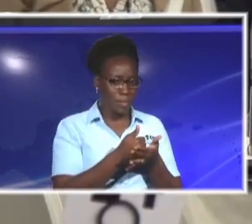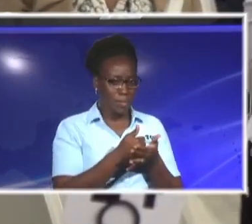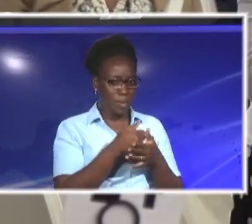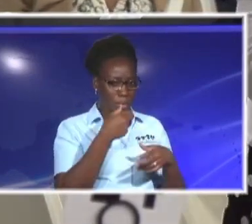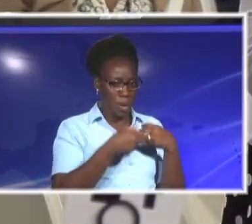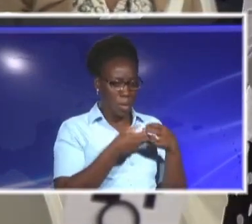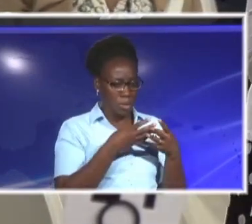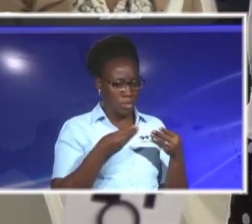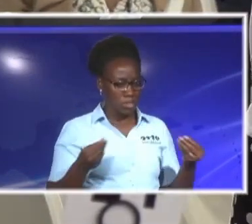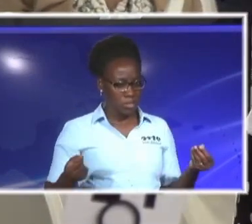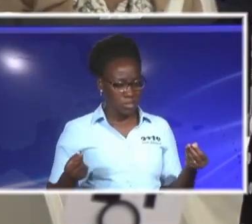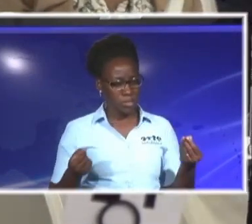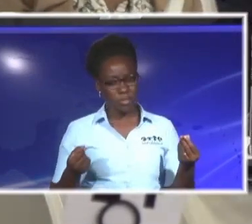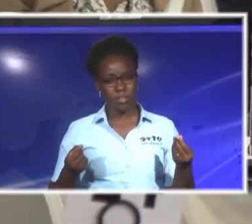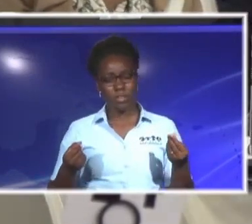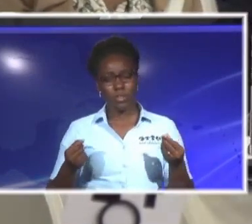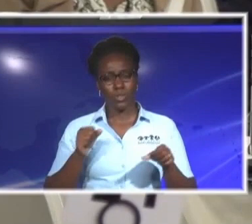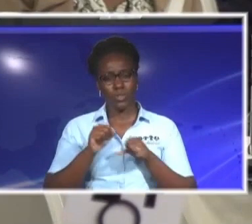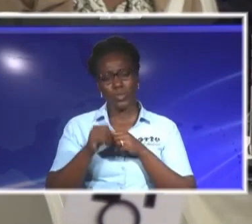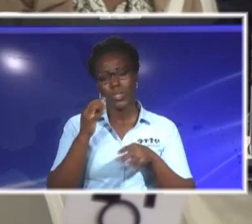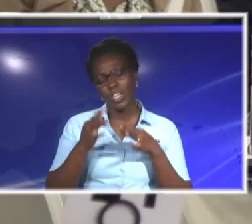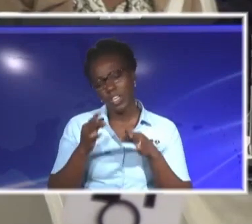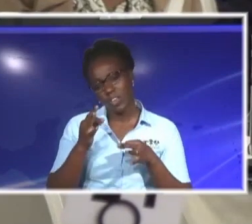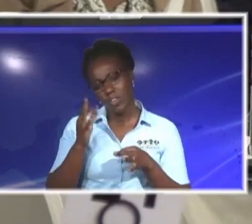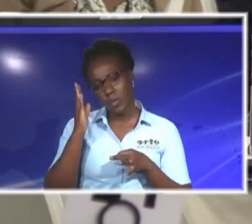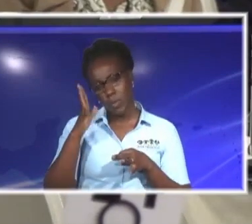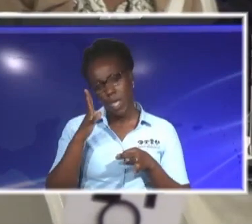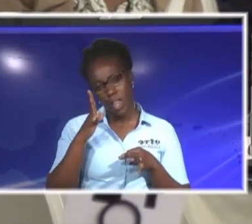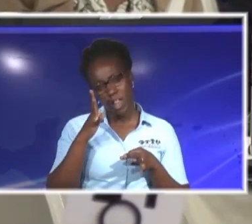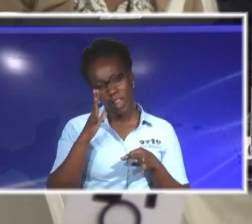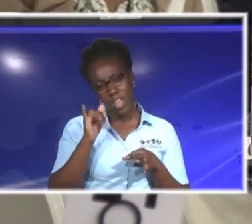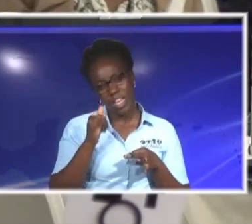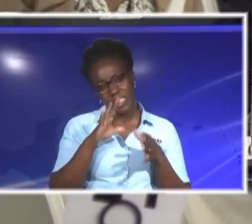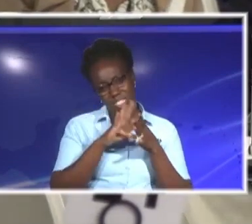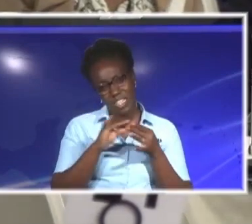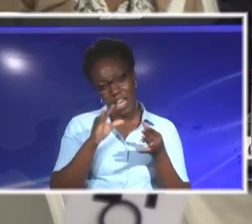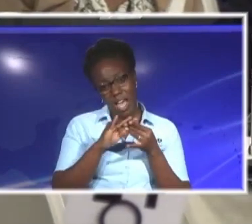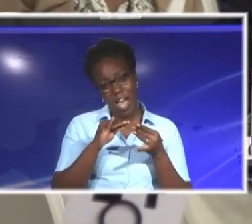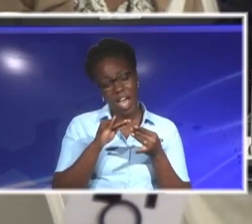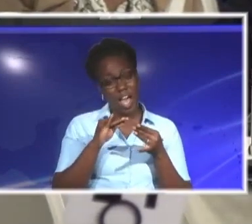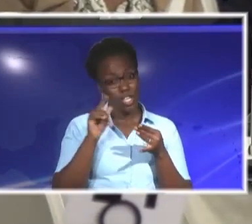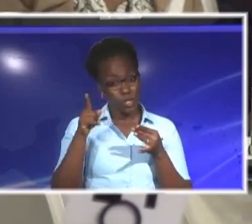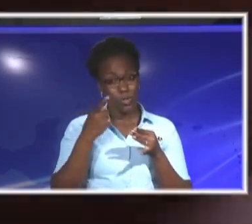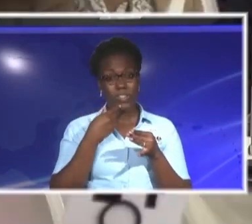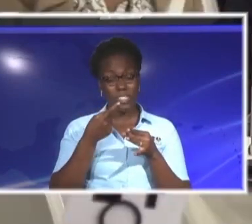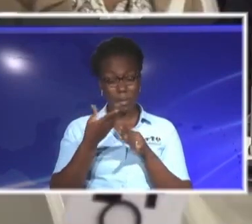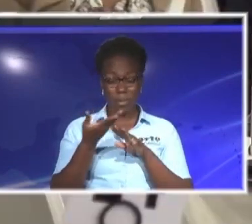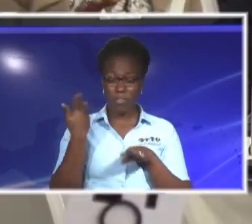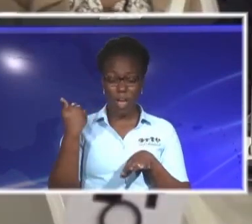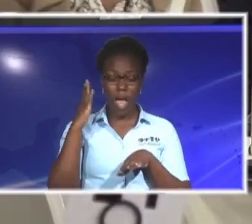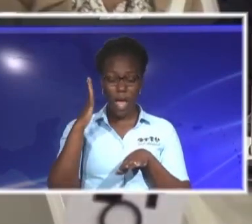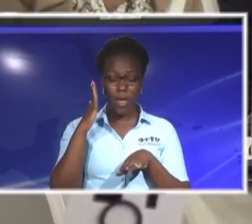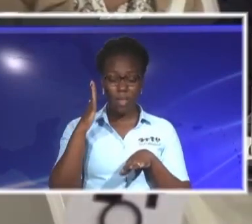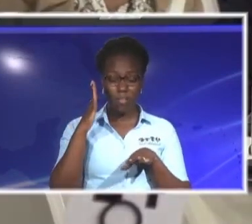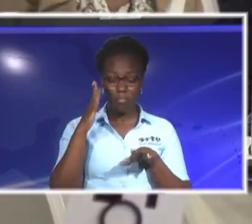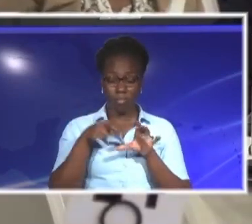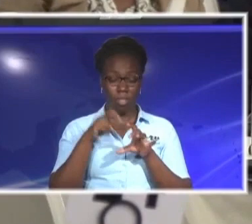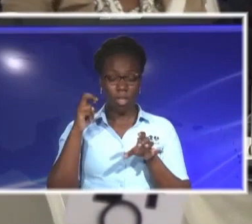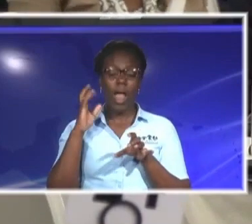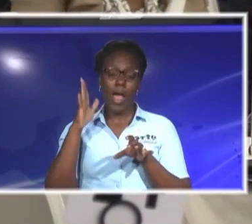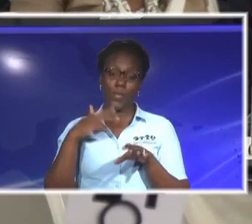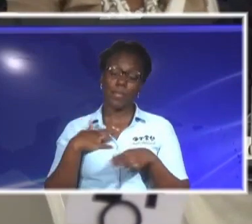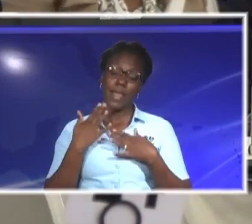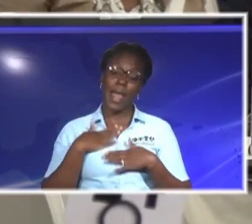all. So if you would withdraw that statement, I would be very happy. And